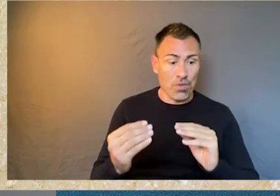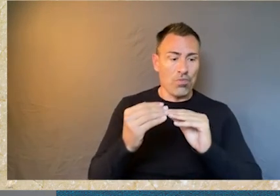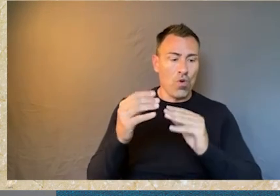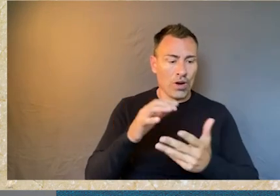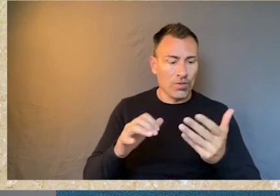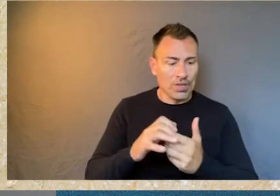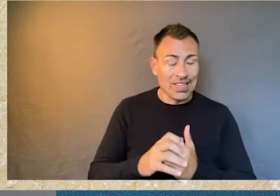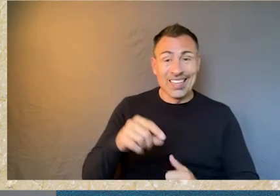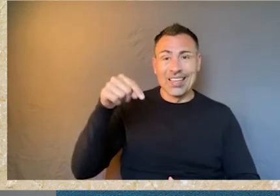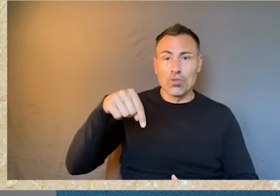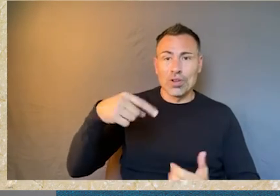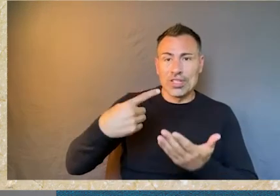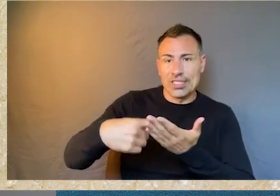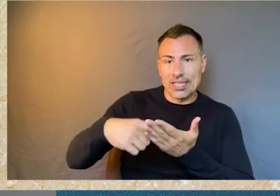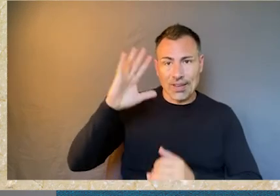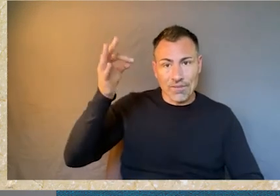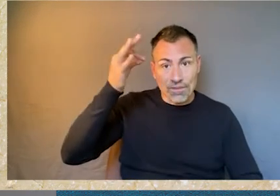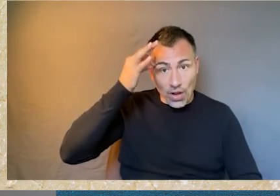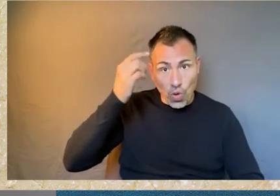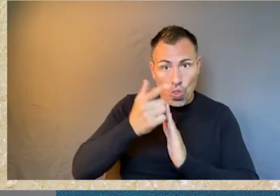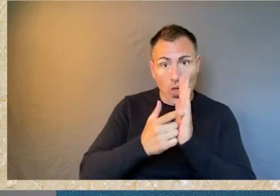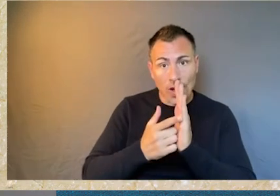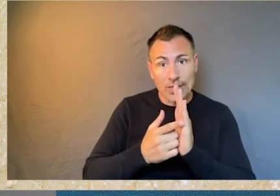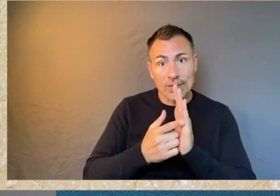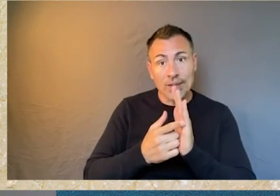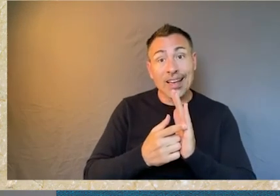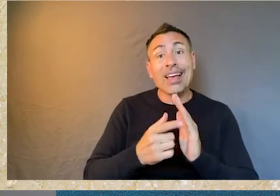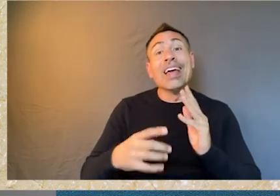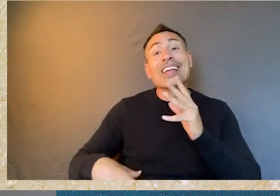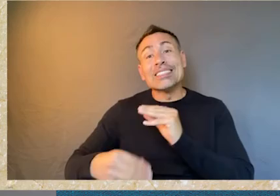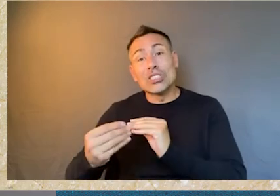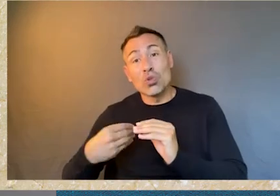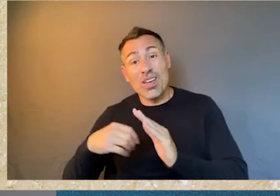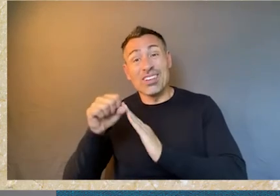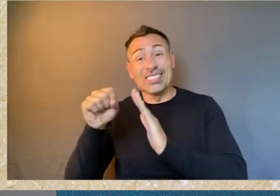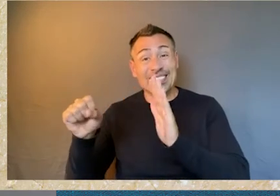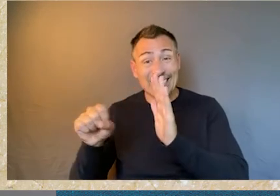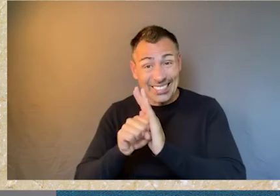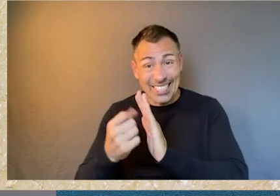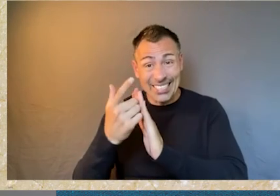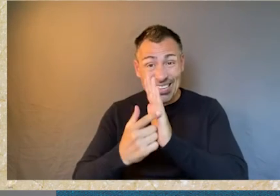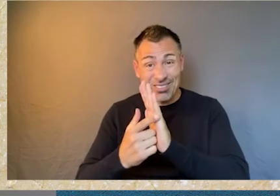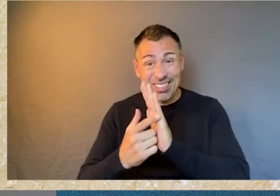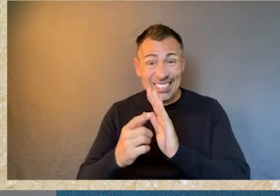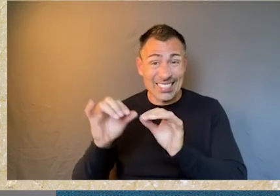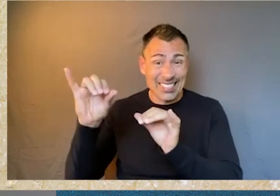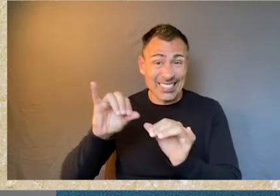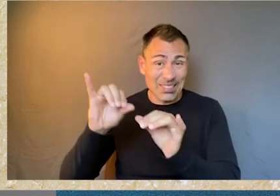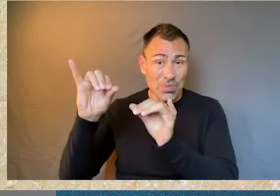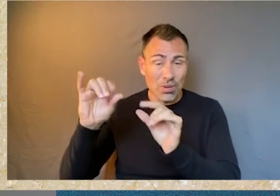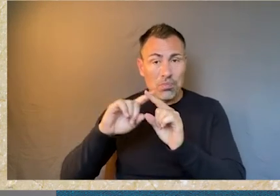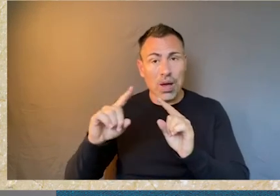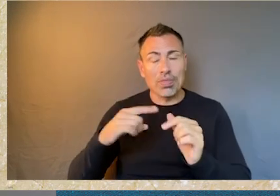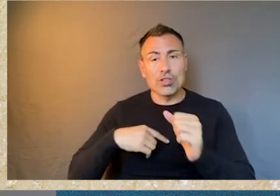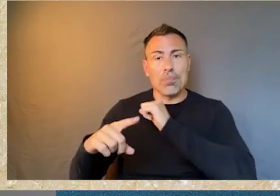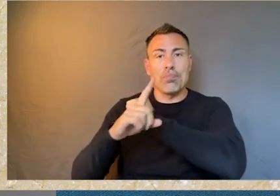is federal laws we're talking about. We also have a state statute that mirrors the federal law, but there's a penalty